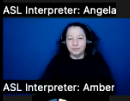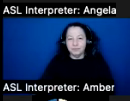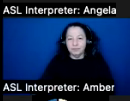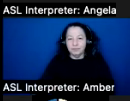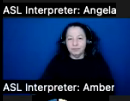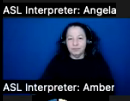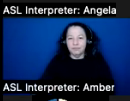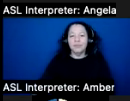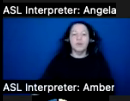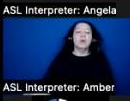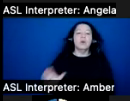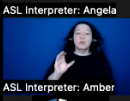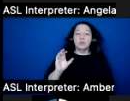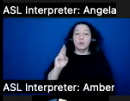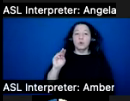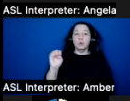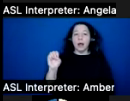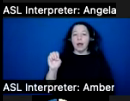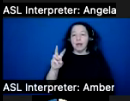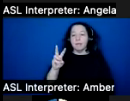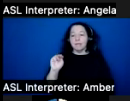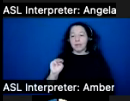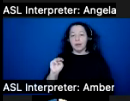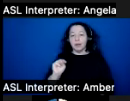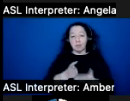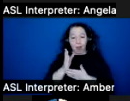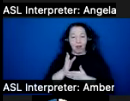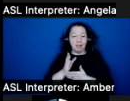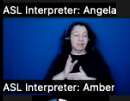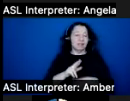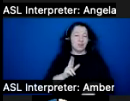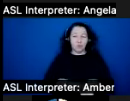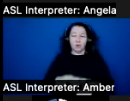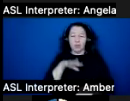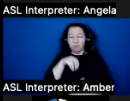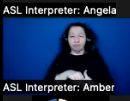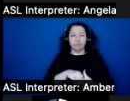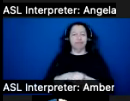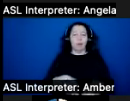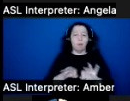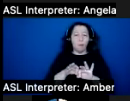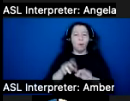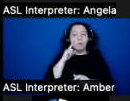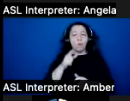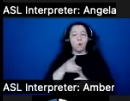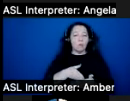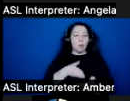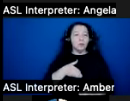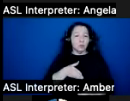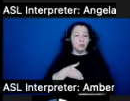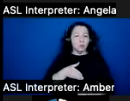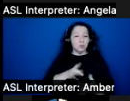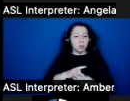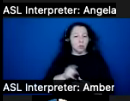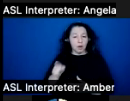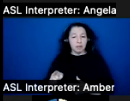So crime victims' rights are, of course, integral to the prosecution of criminal